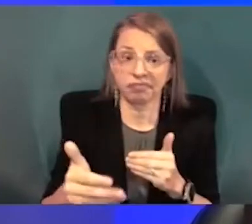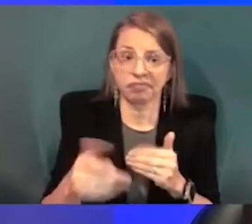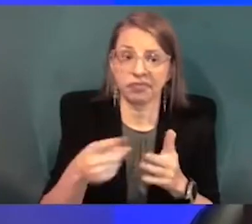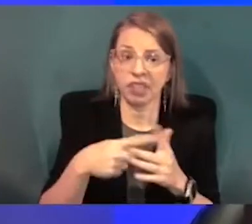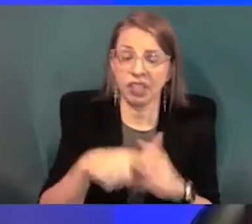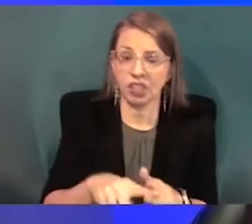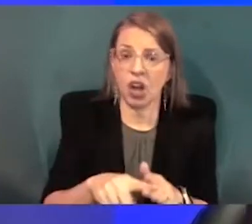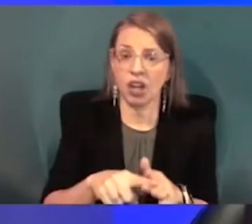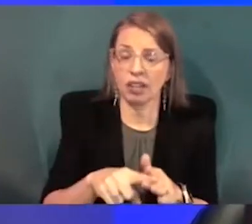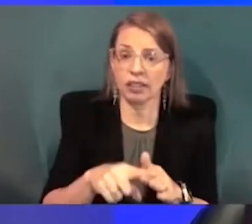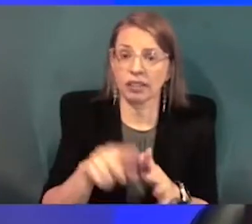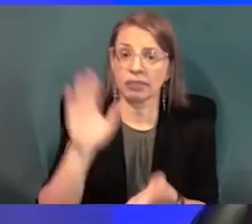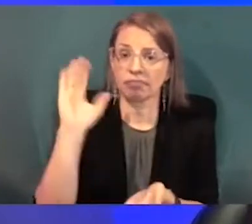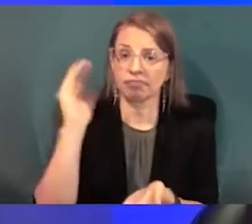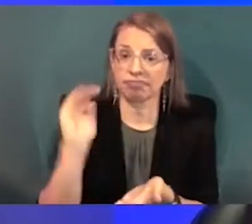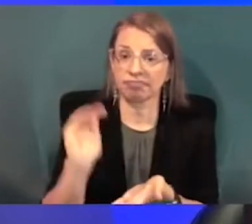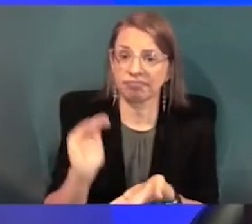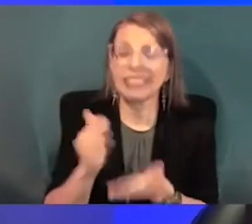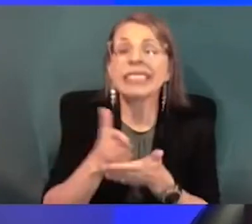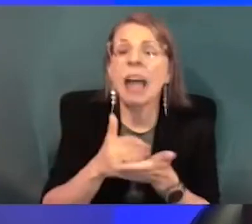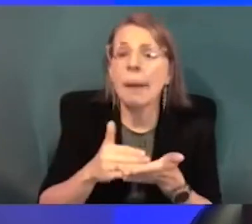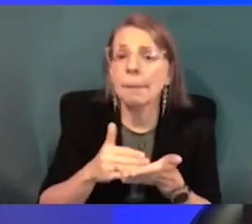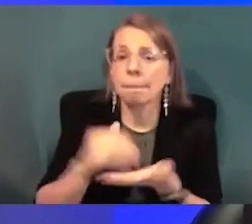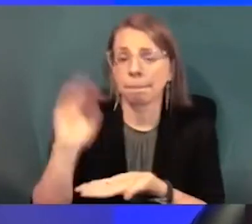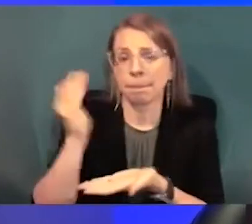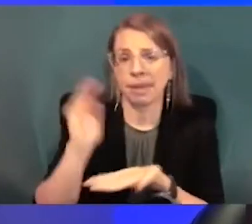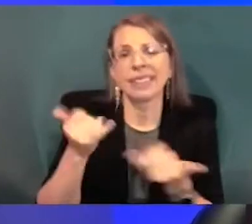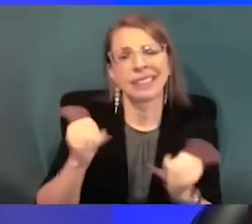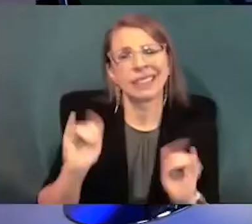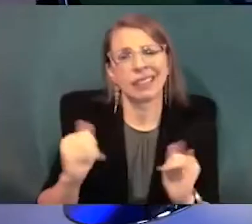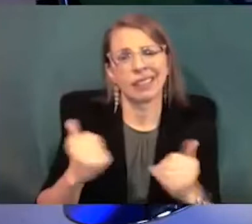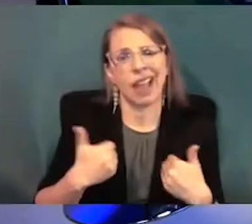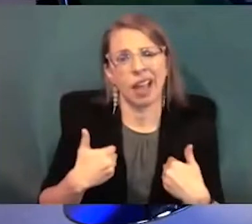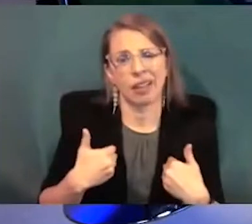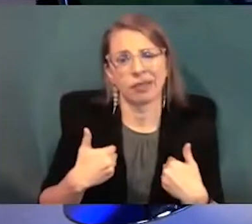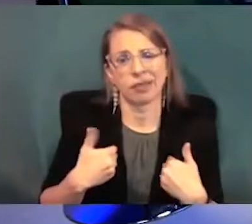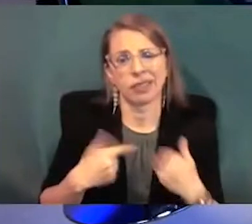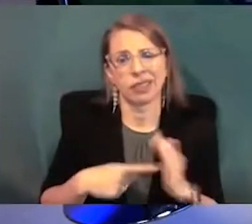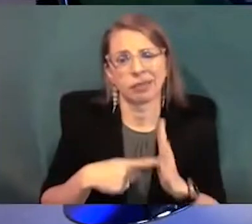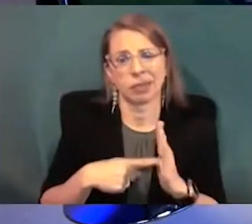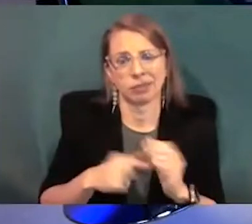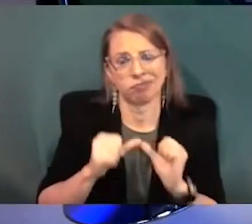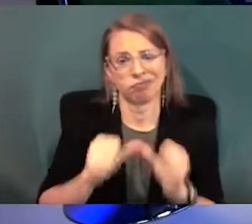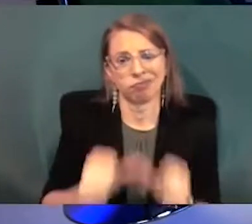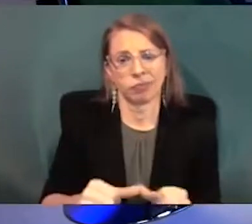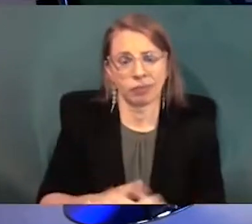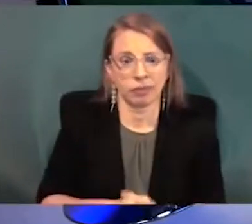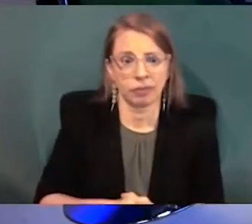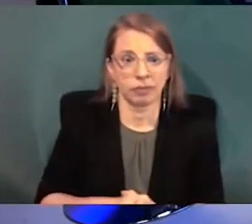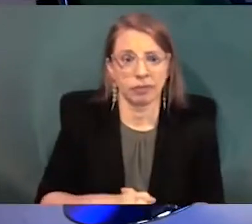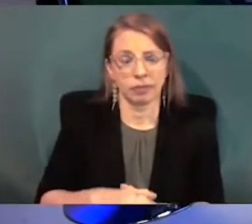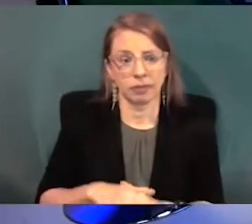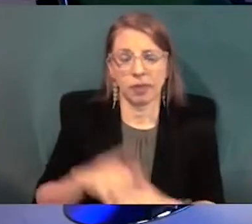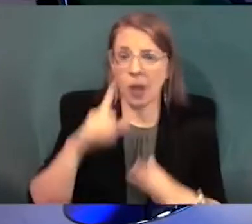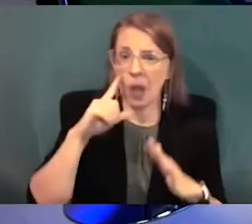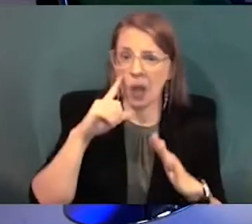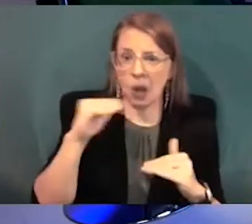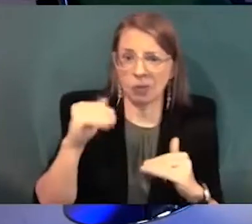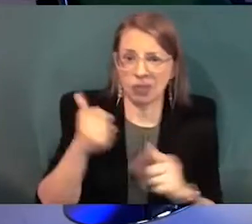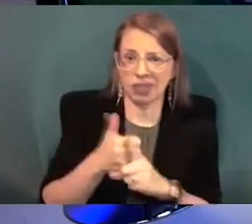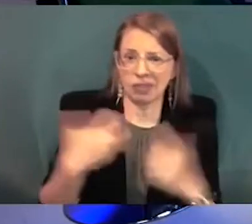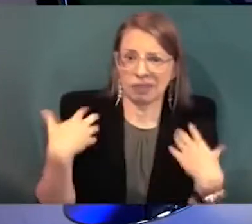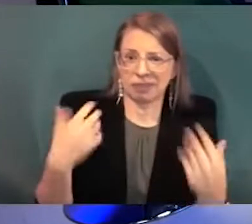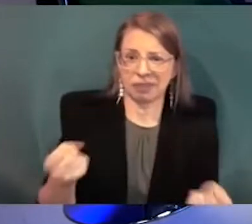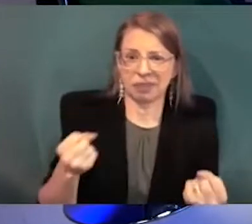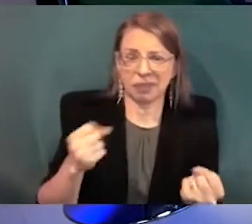subside some, but it's still there. Well, I hope you continue to get better. I want you to get all the way better. Amber's one of our